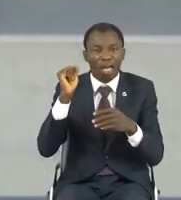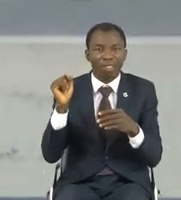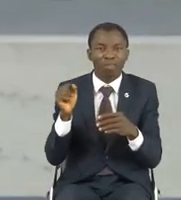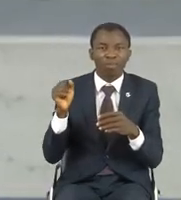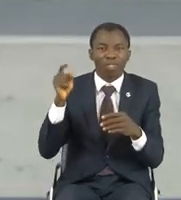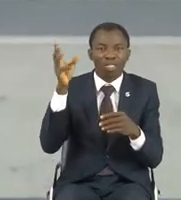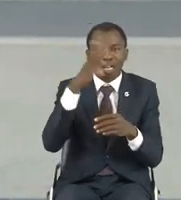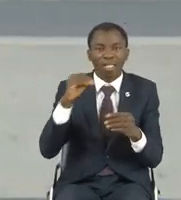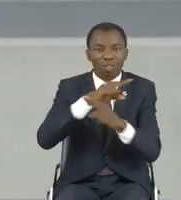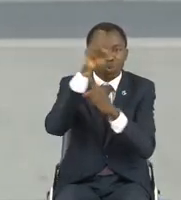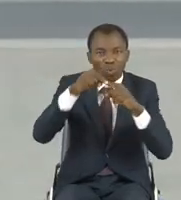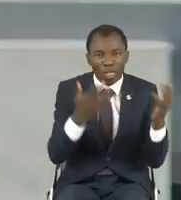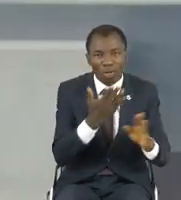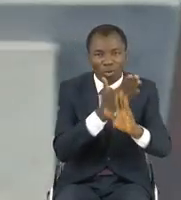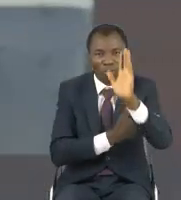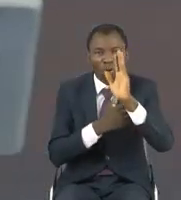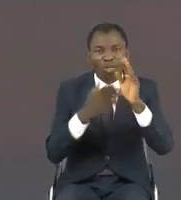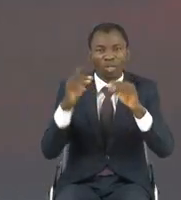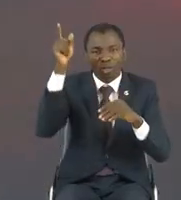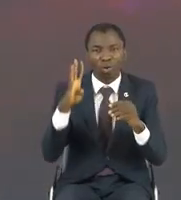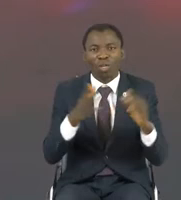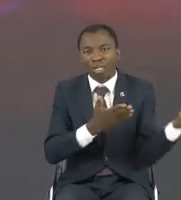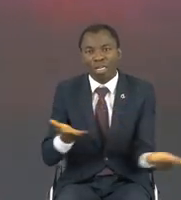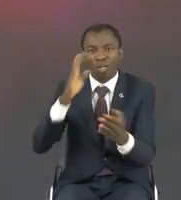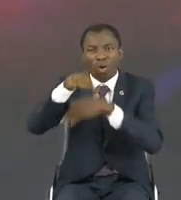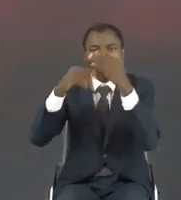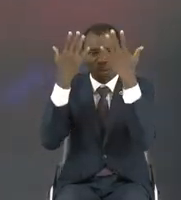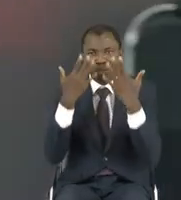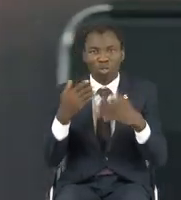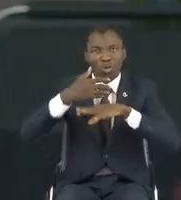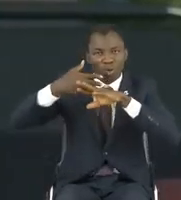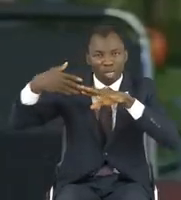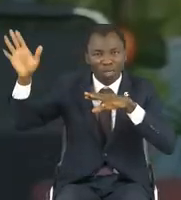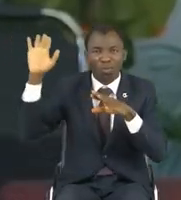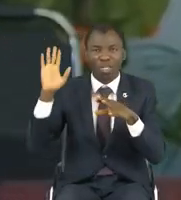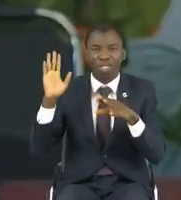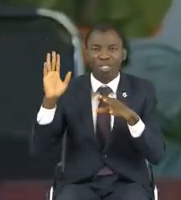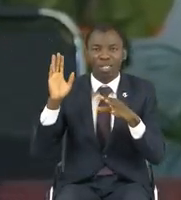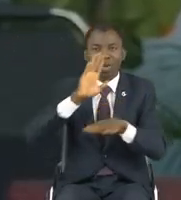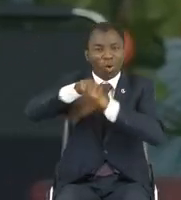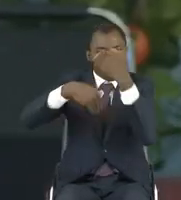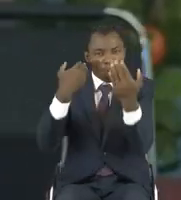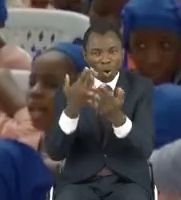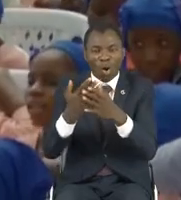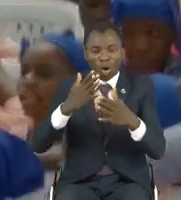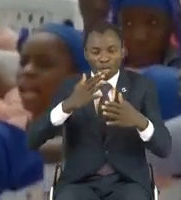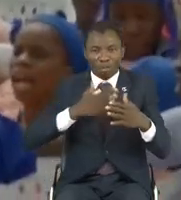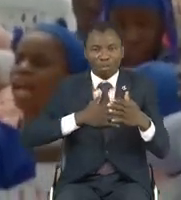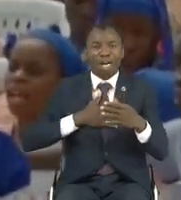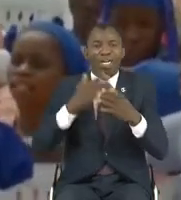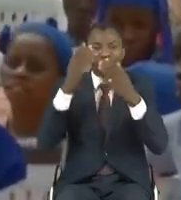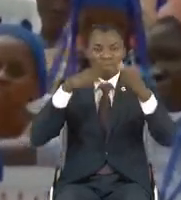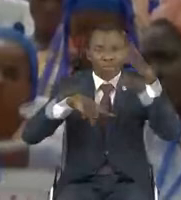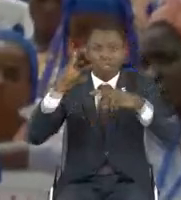when God carries all your sorrows away, all your sorrows away, okay, all my sorrows away, all